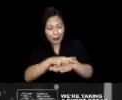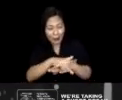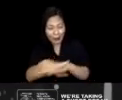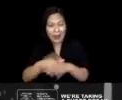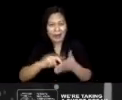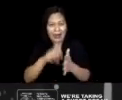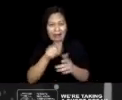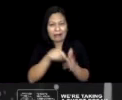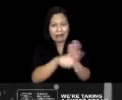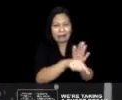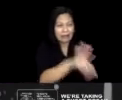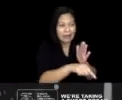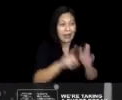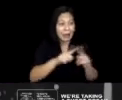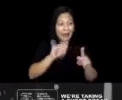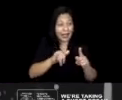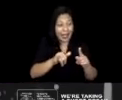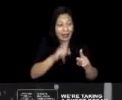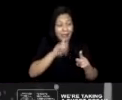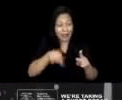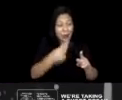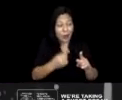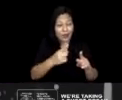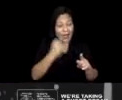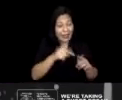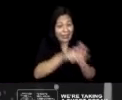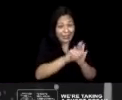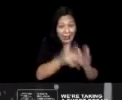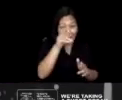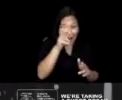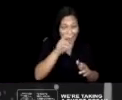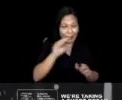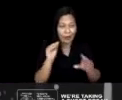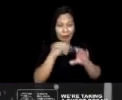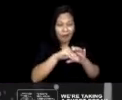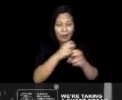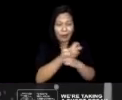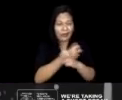this invasive species was to inject this poison into the center of it. Kill them like that.